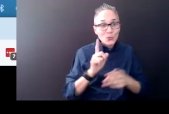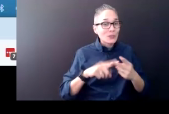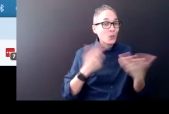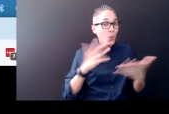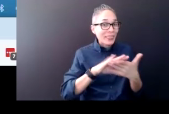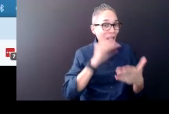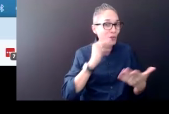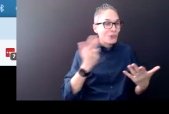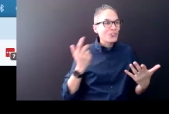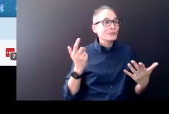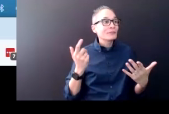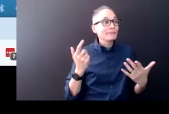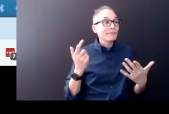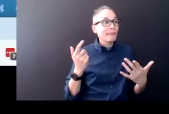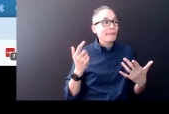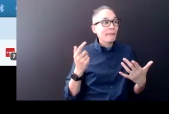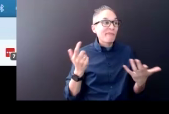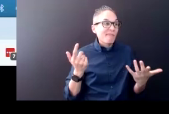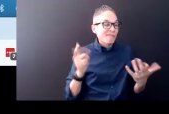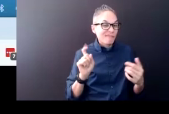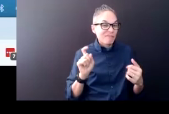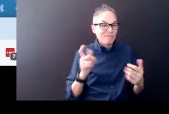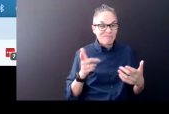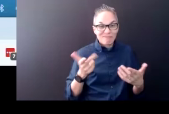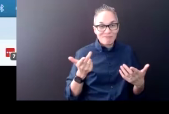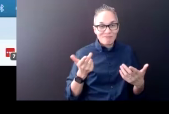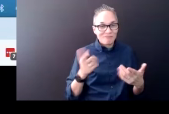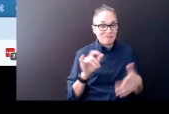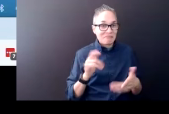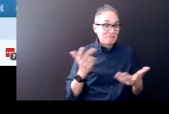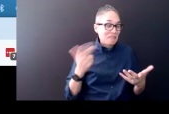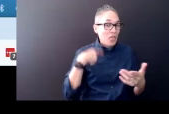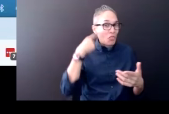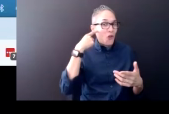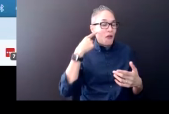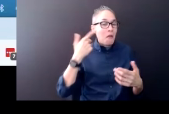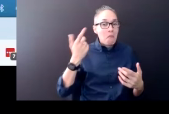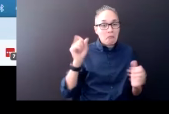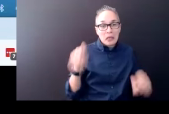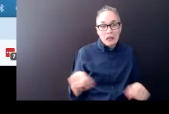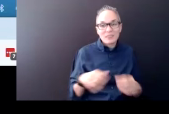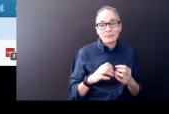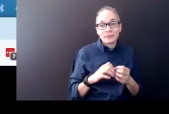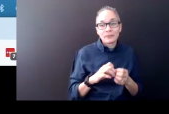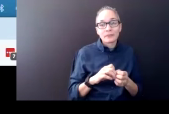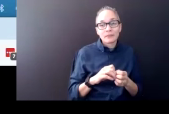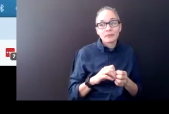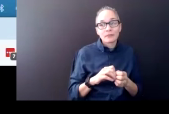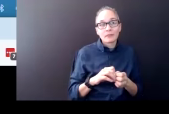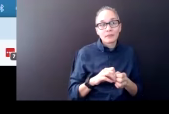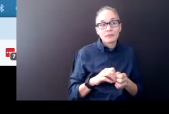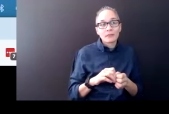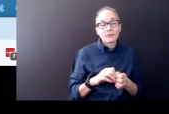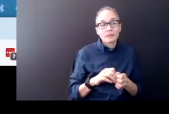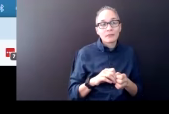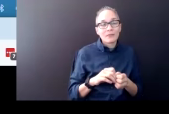it? Maybe like a report on the report. I don't know, like that's just something I just thought about right now. Um, I know I'm